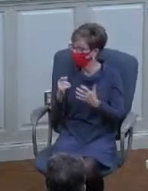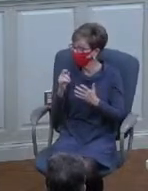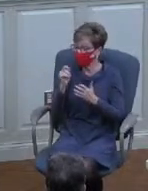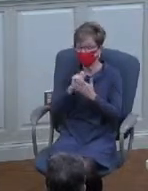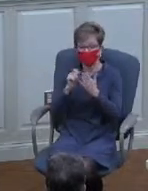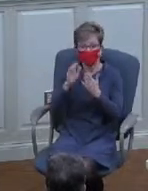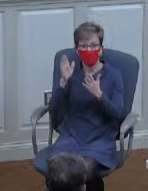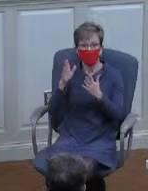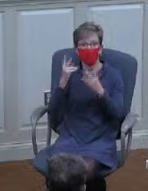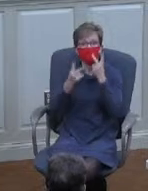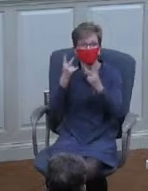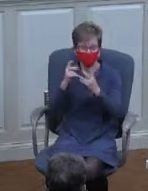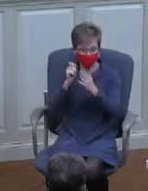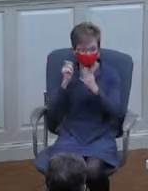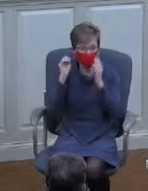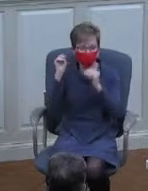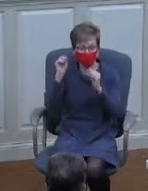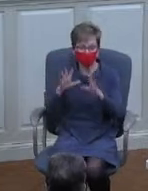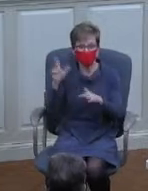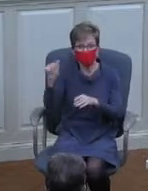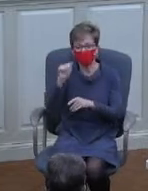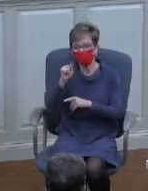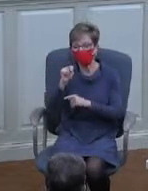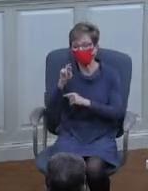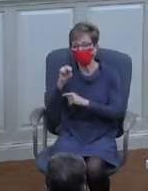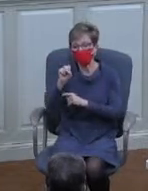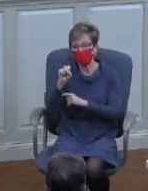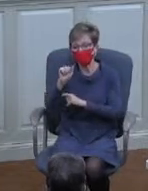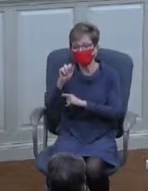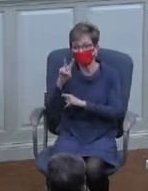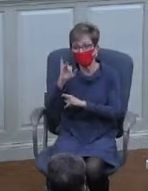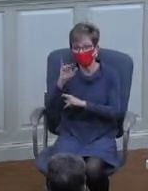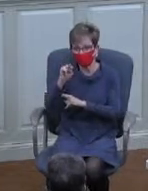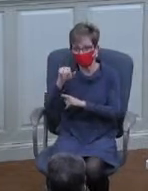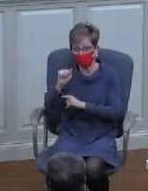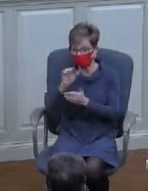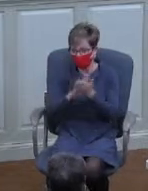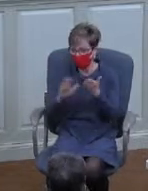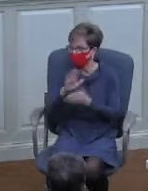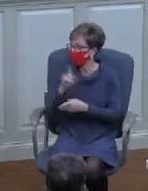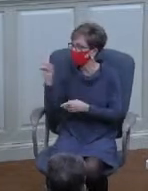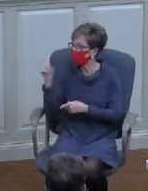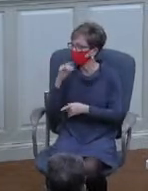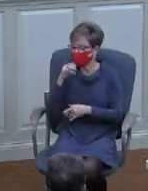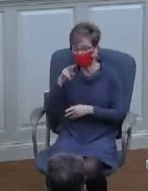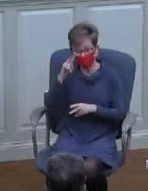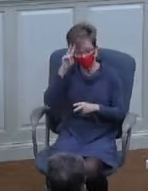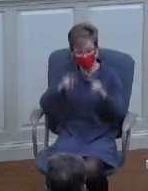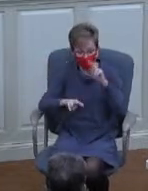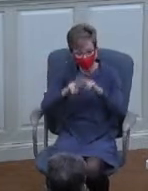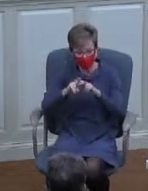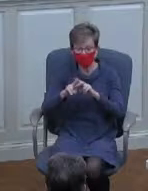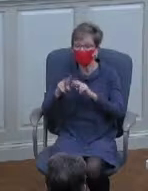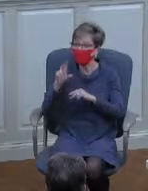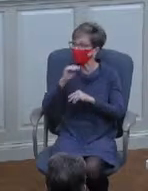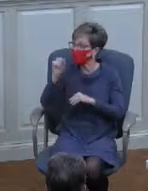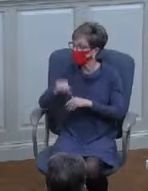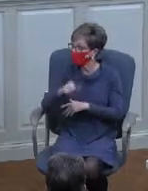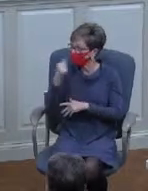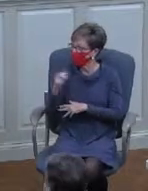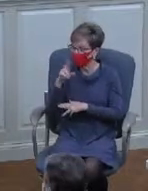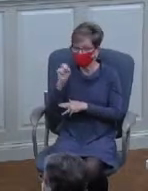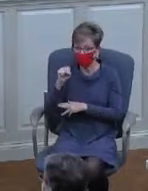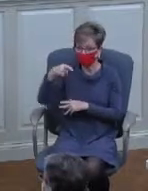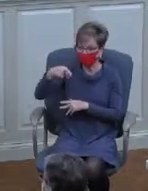Transylvania. And the title is "The Ignorance in All Its Strange is Another U.S. Pandemic, and it must be